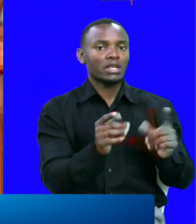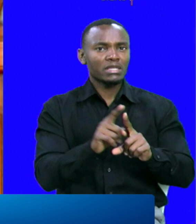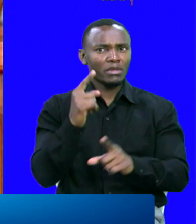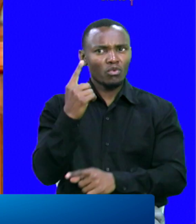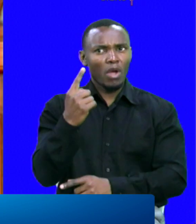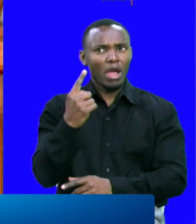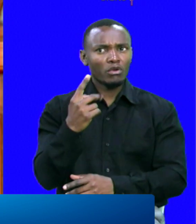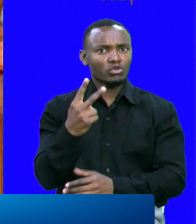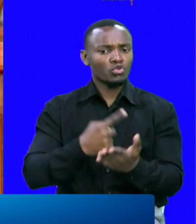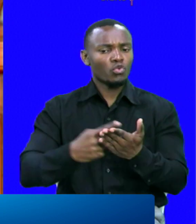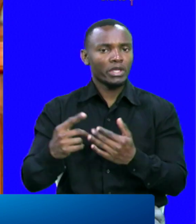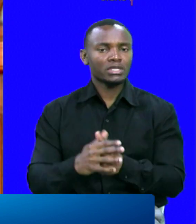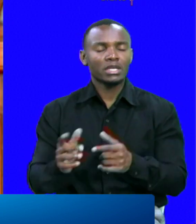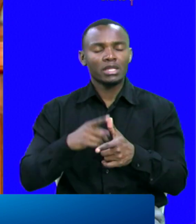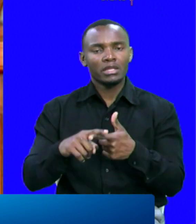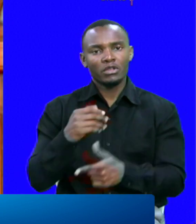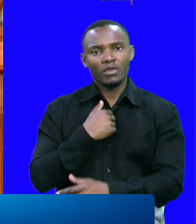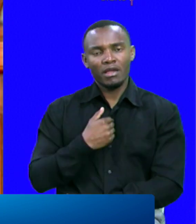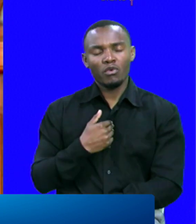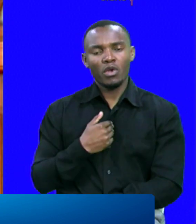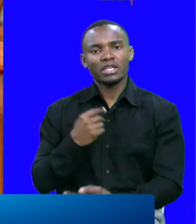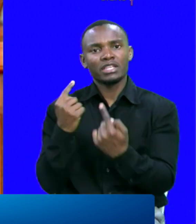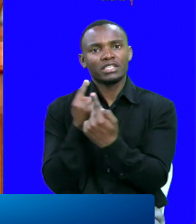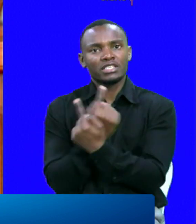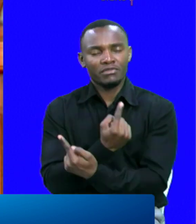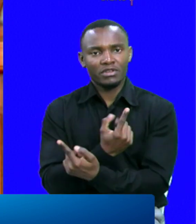opened globally, and I want to announce that I